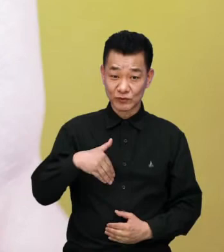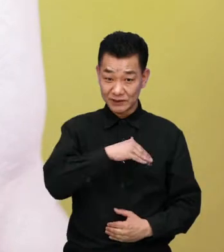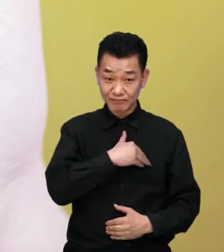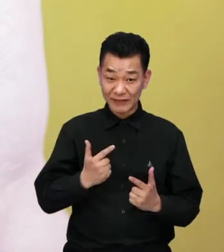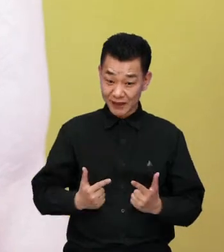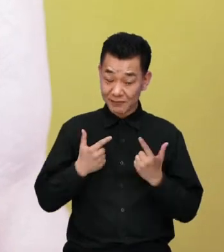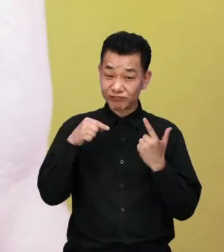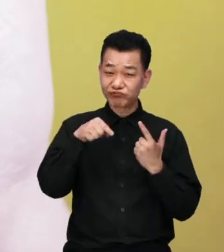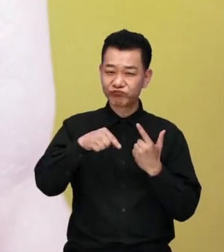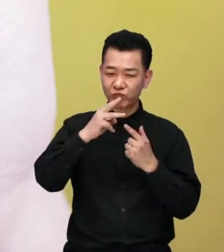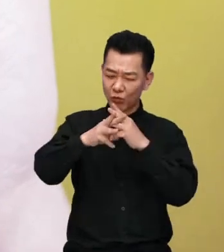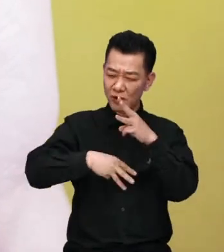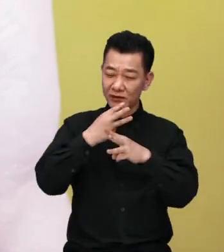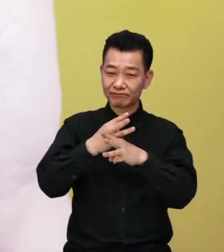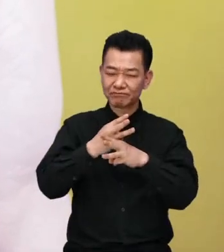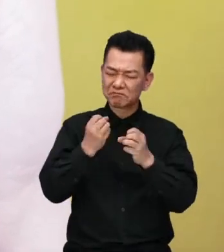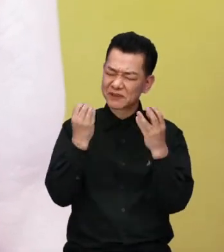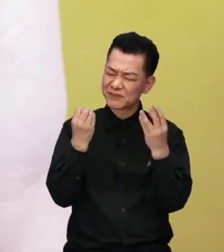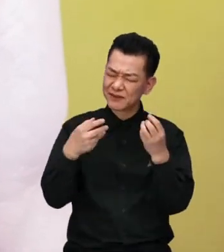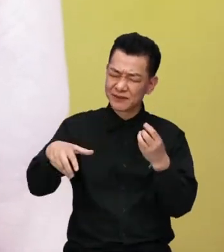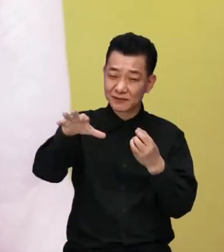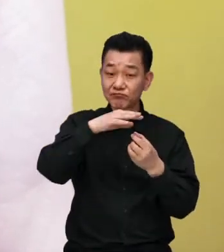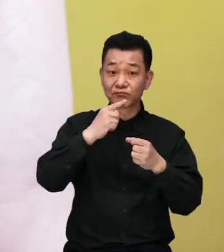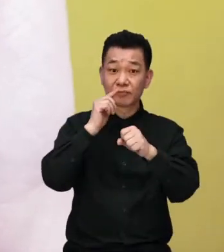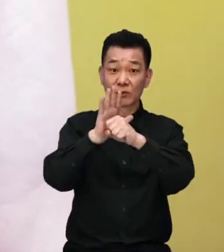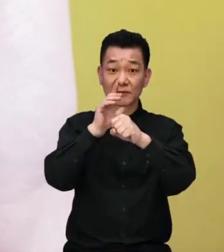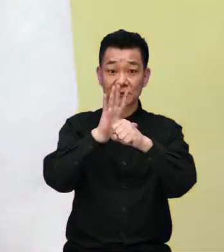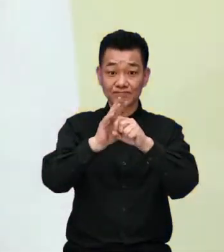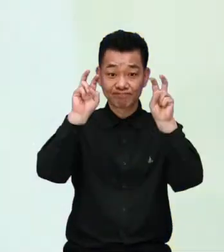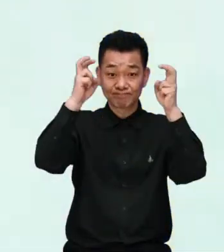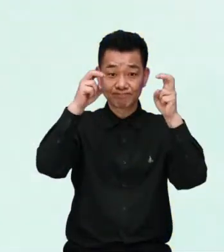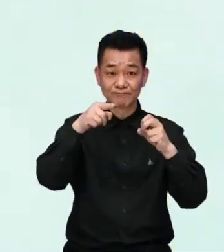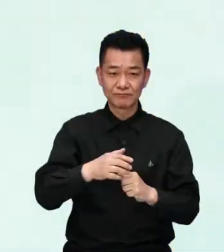There are many promises in the world we live in.